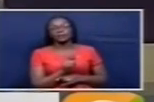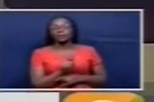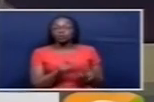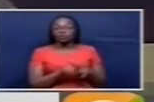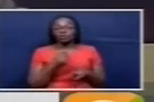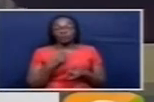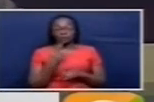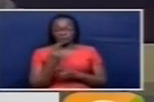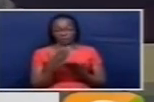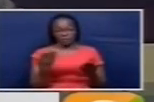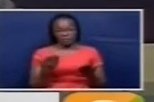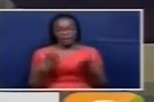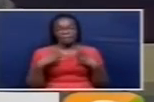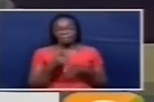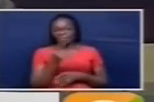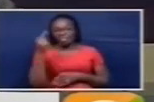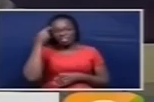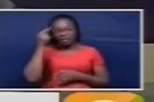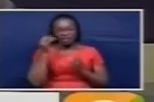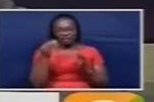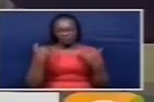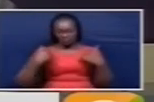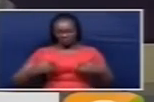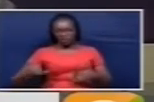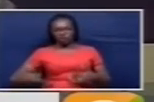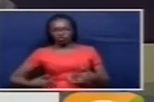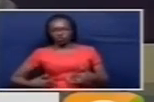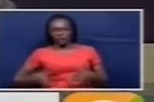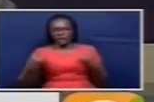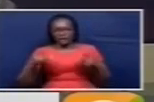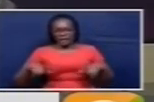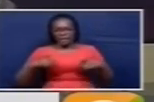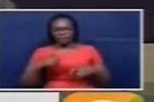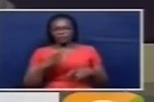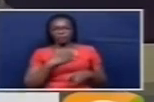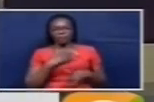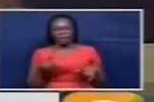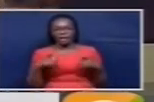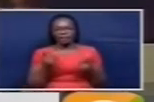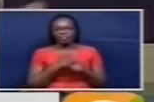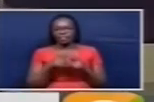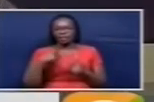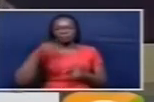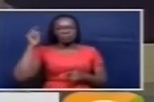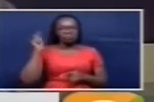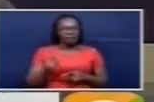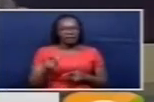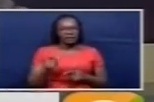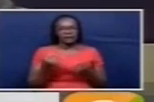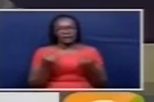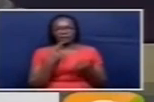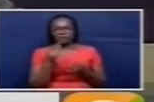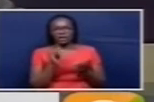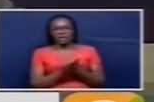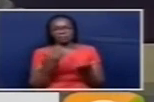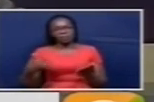not think that if a youth is trying to live his own life, then we must construe it to mean that this youth must be doing